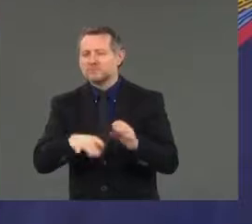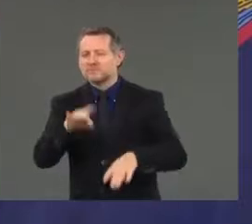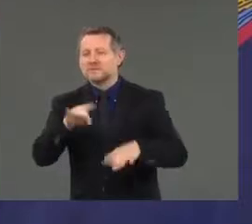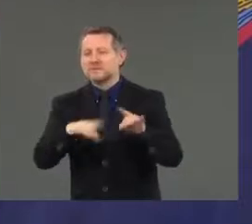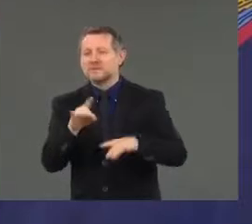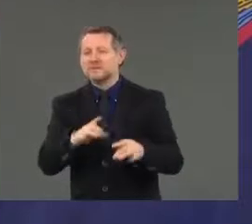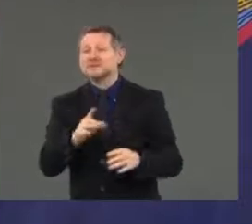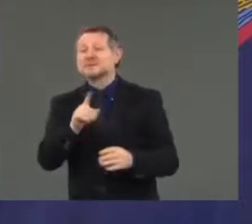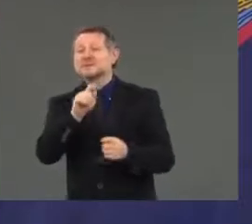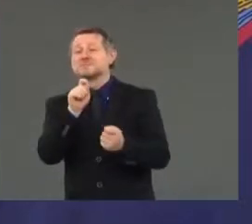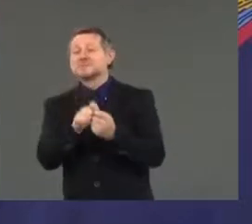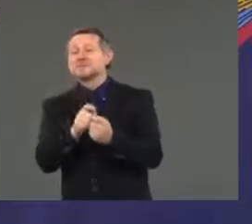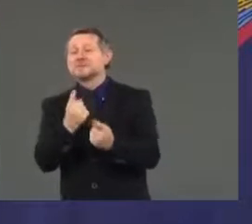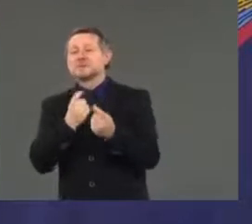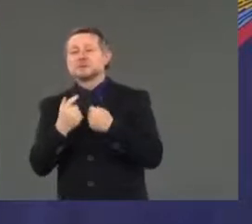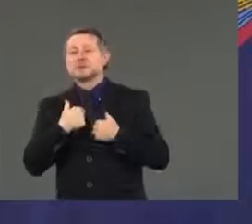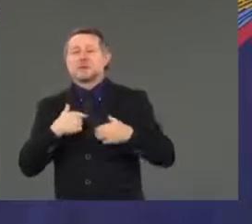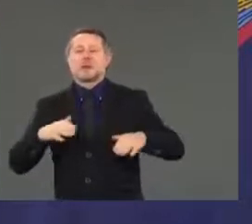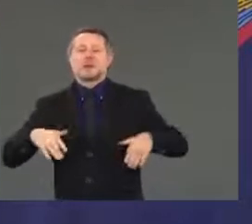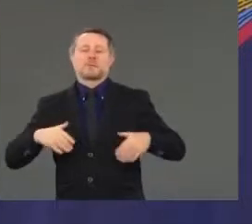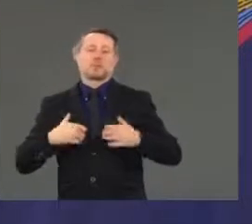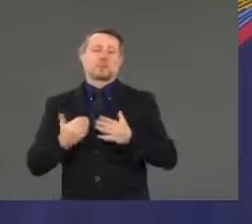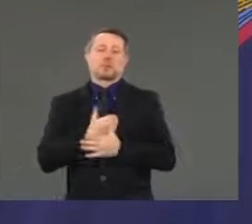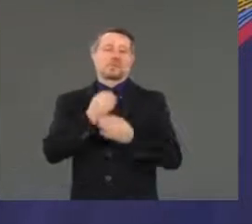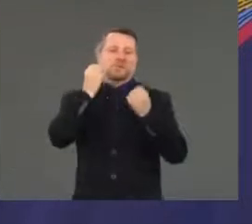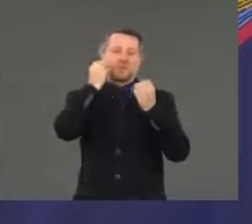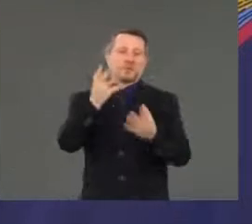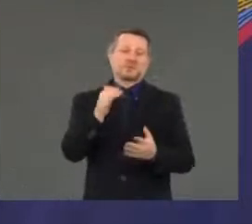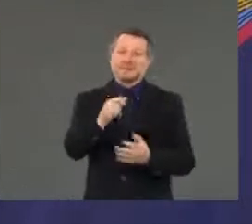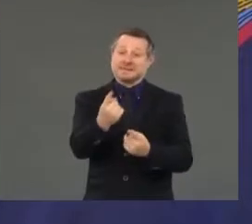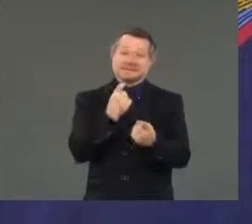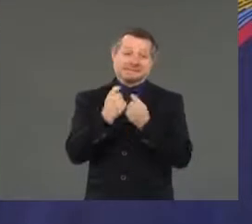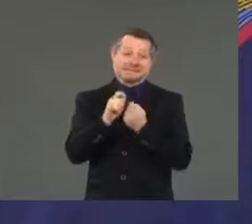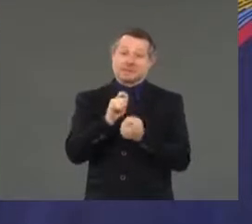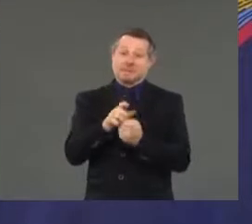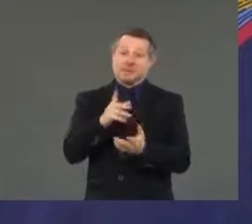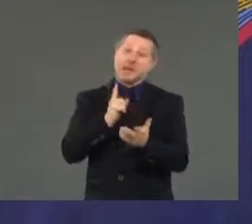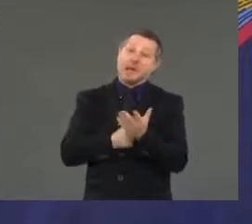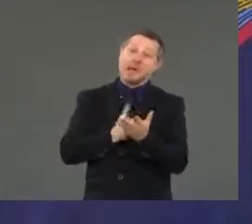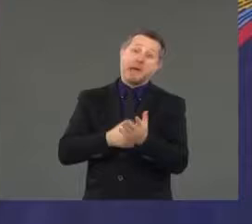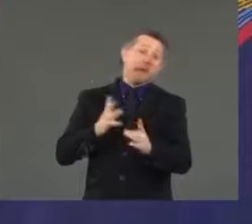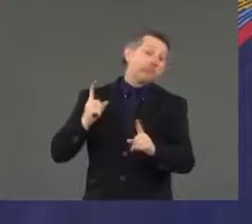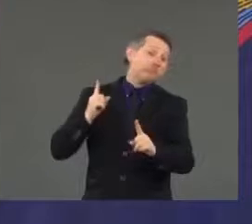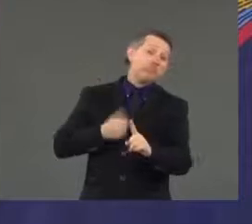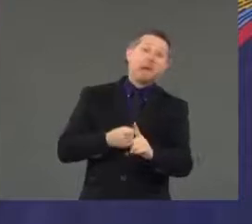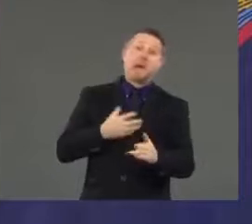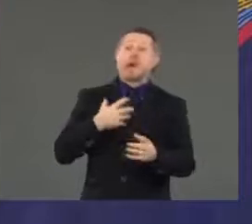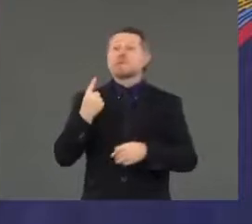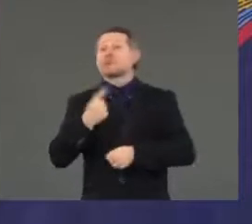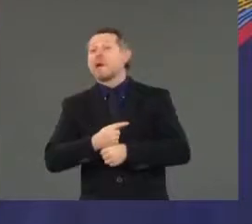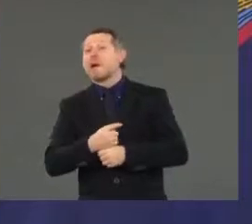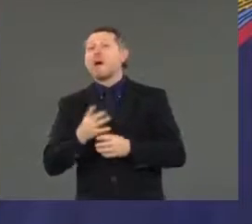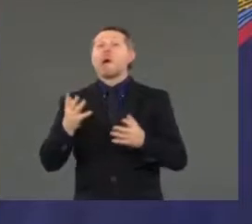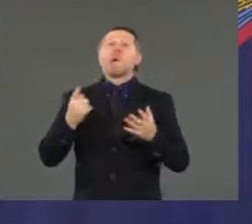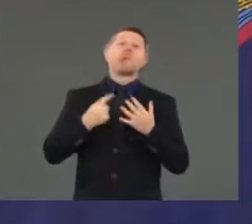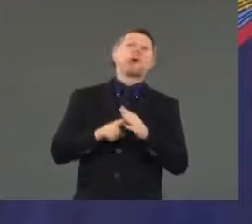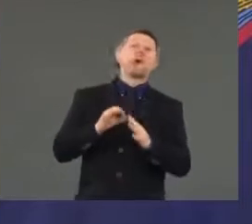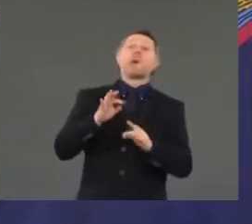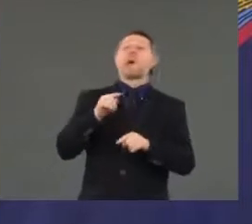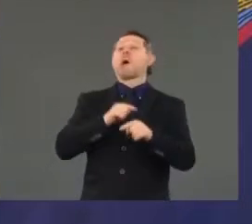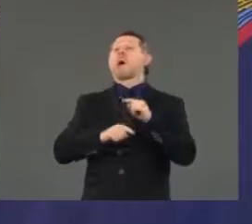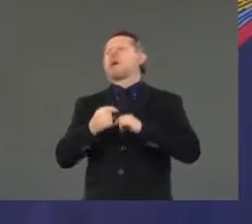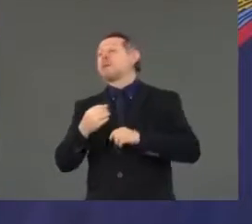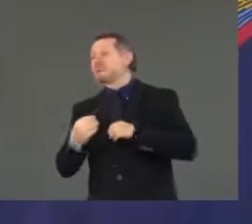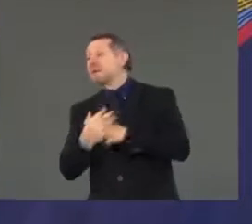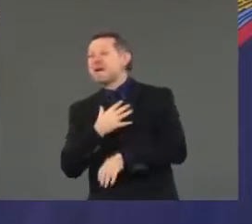on. In other words, from a point of infection or resolution of the infection, meaning you